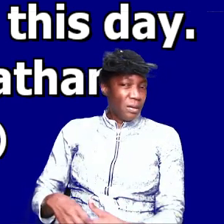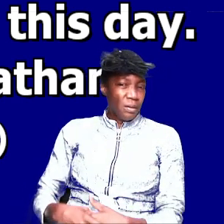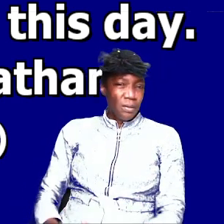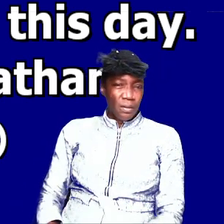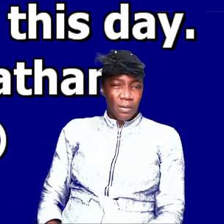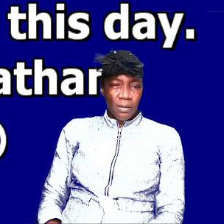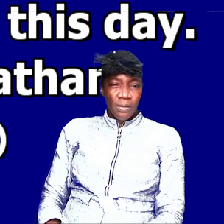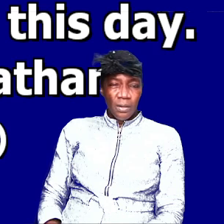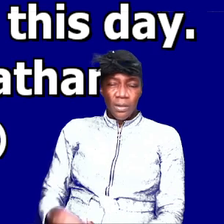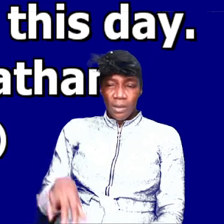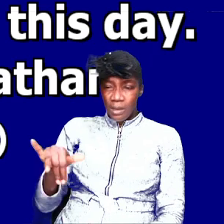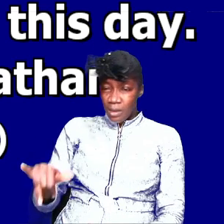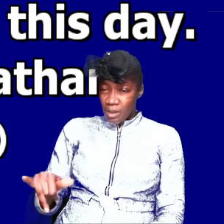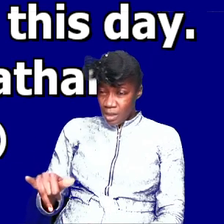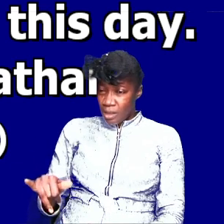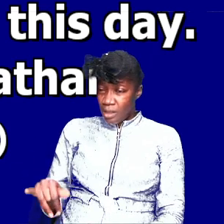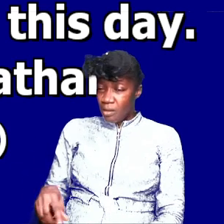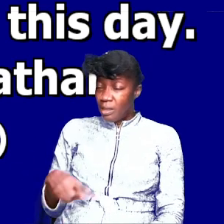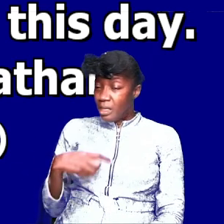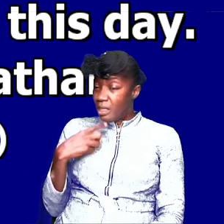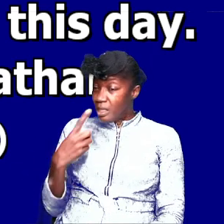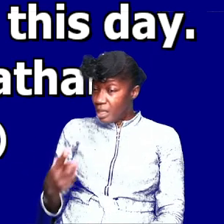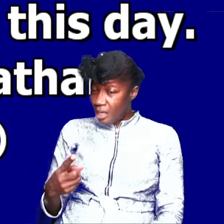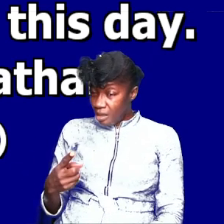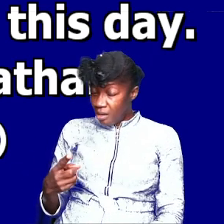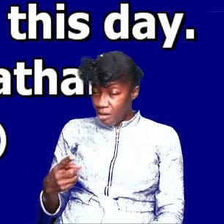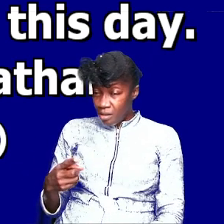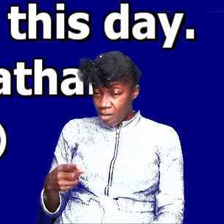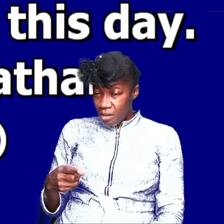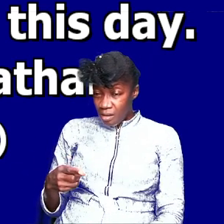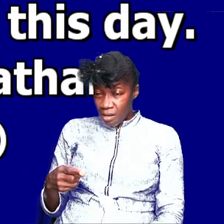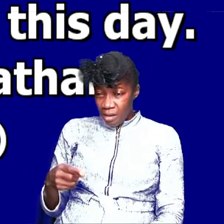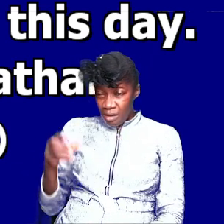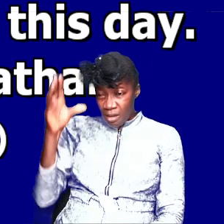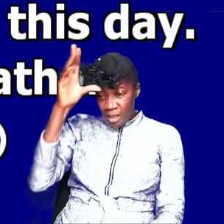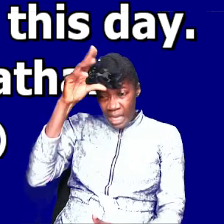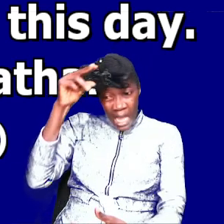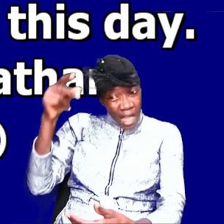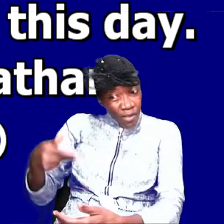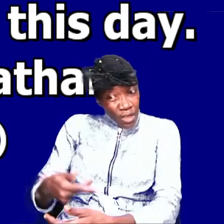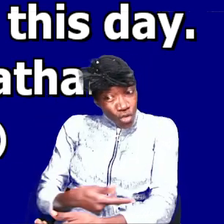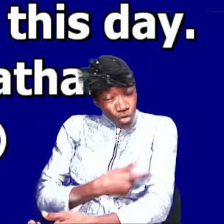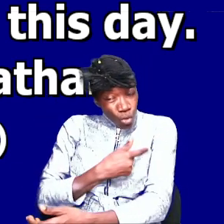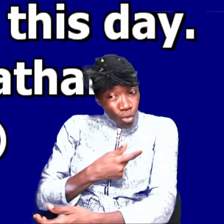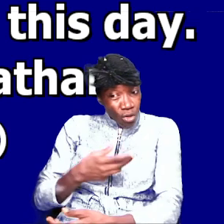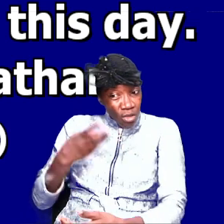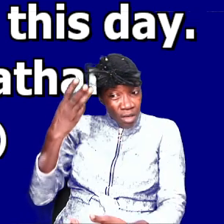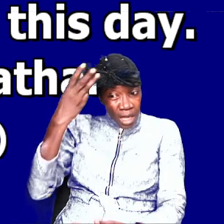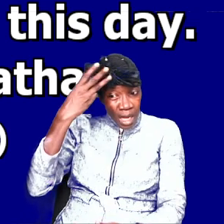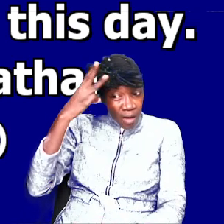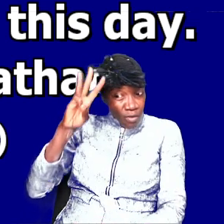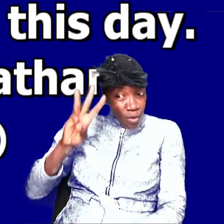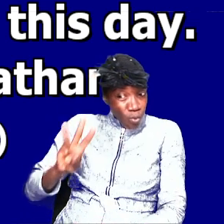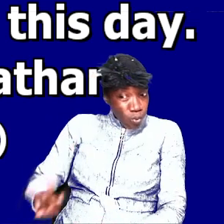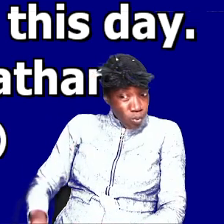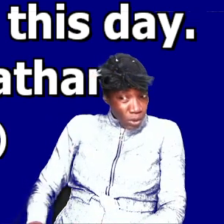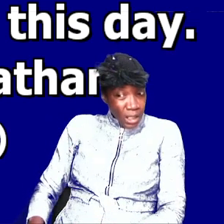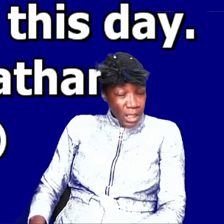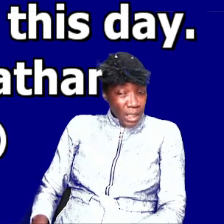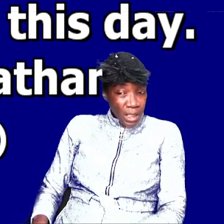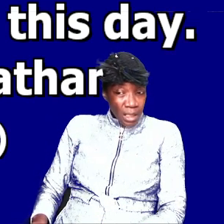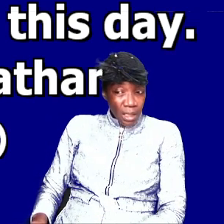That is why I told us, if the sons of Belial had did that at this point in Saul's reign, they're